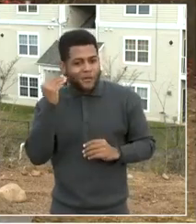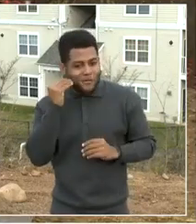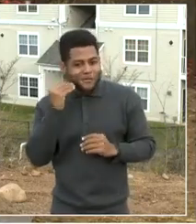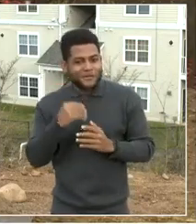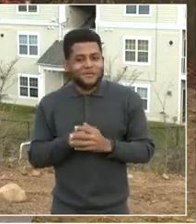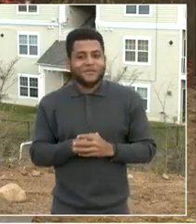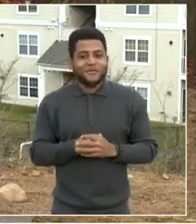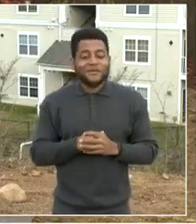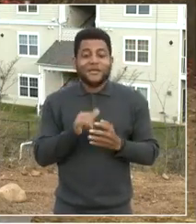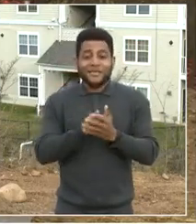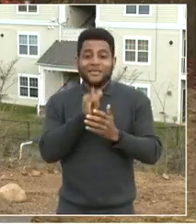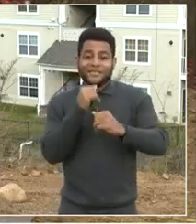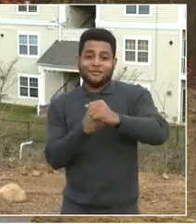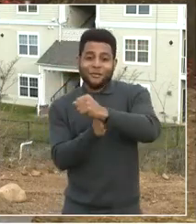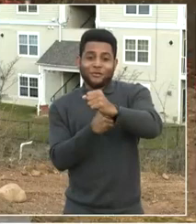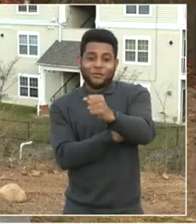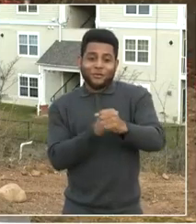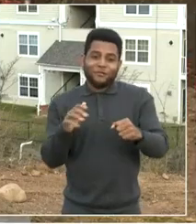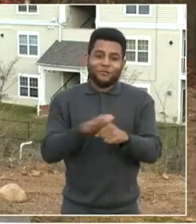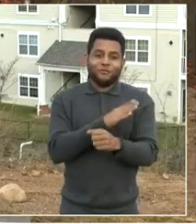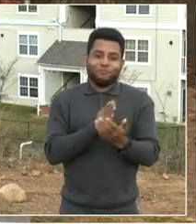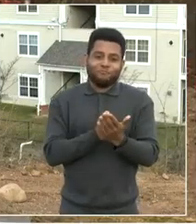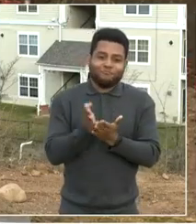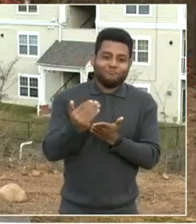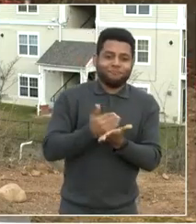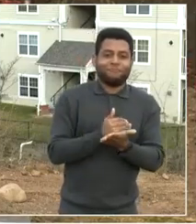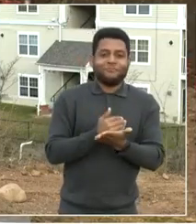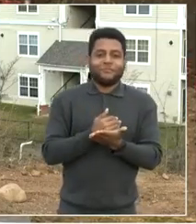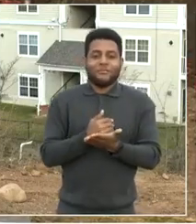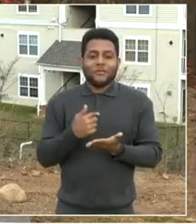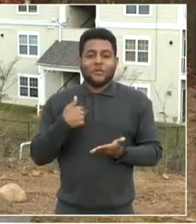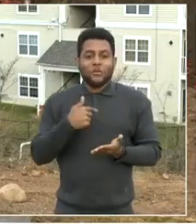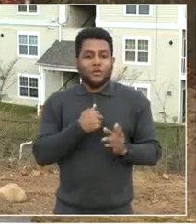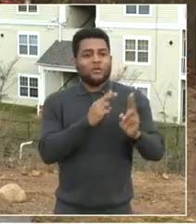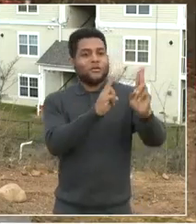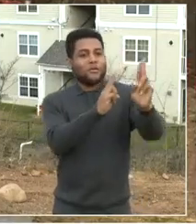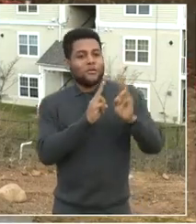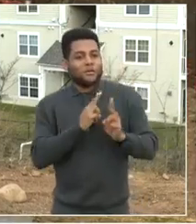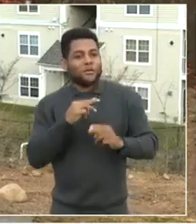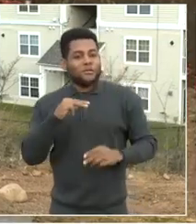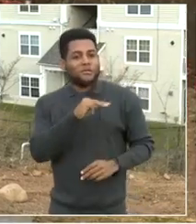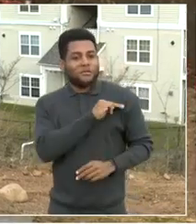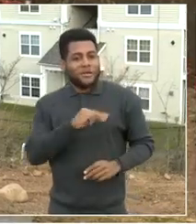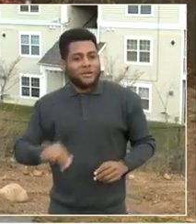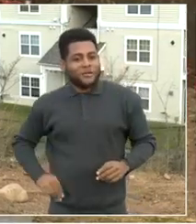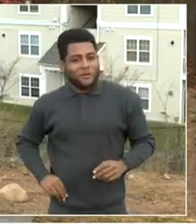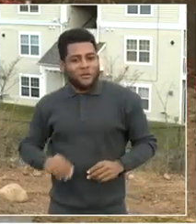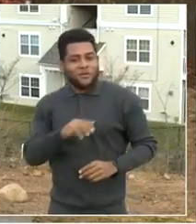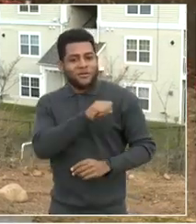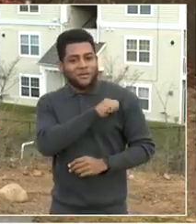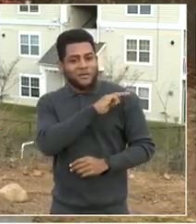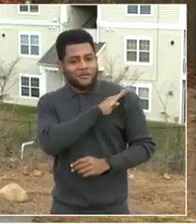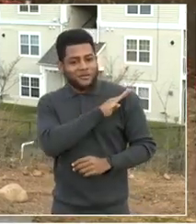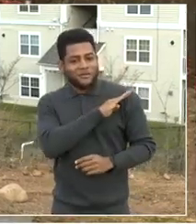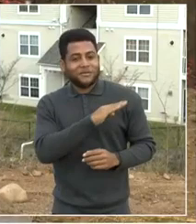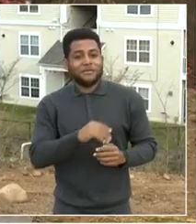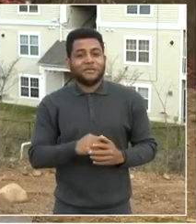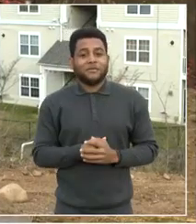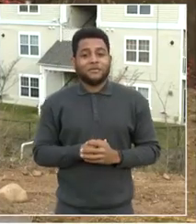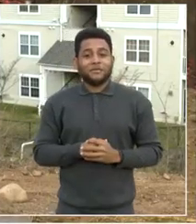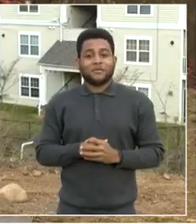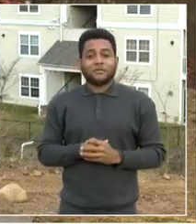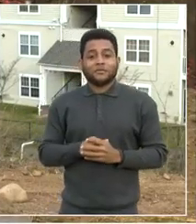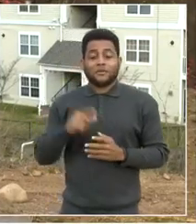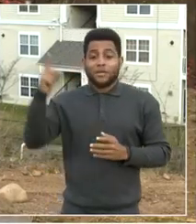am so honored that the mayor, who has been an extraordinary leader in housing in DC and